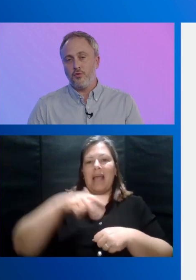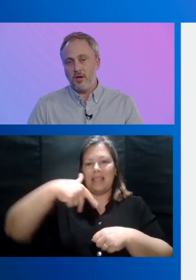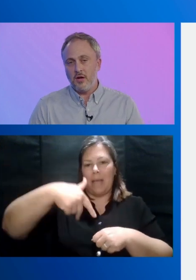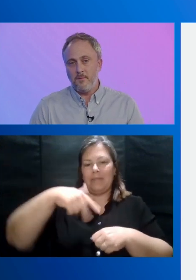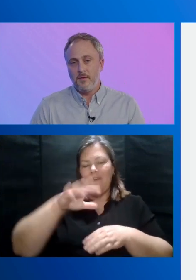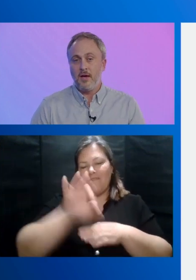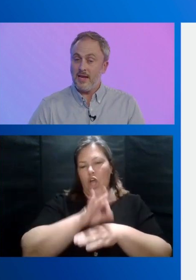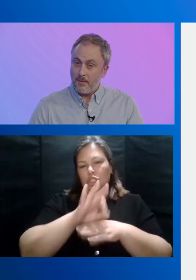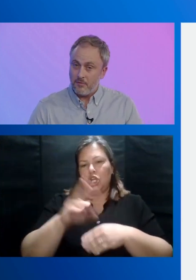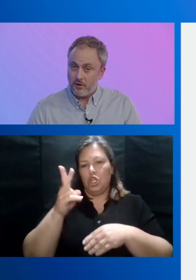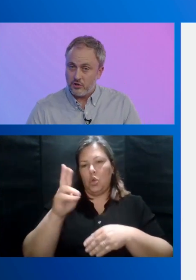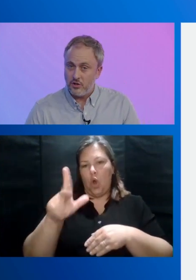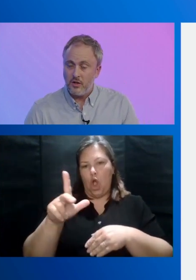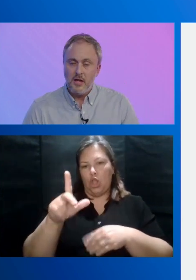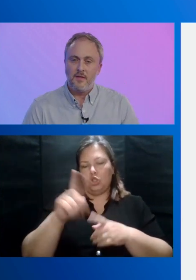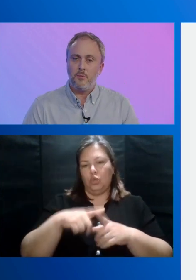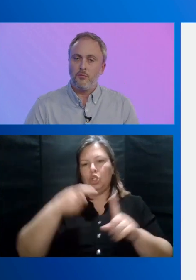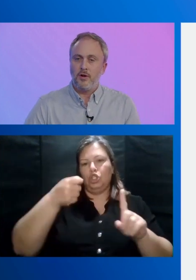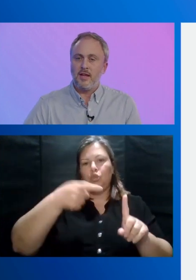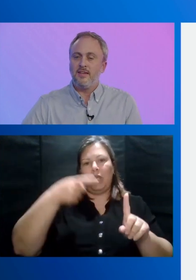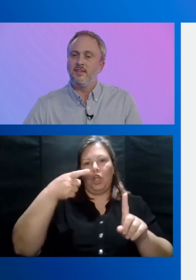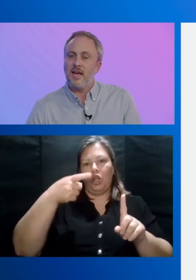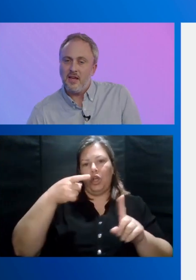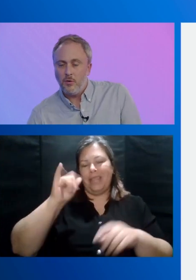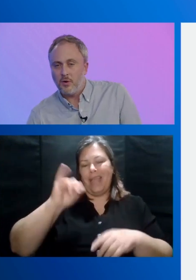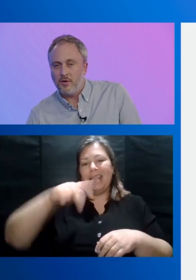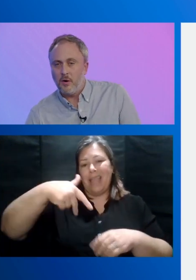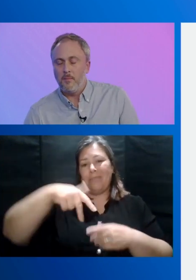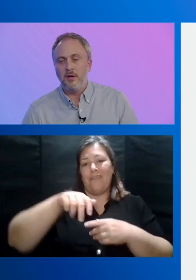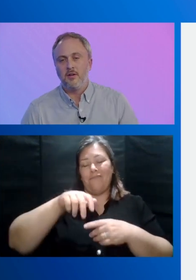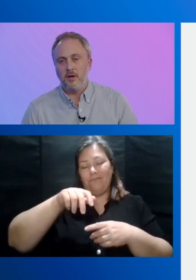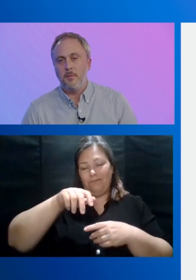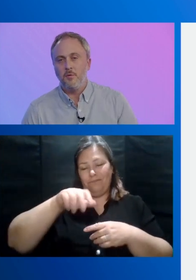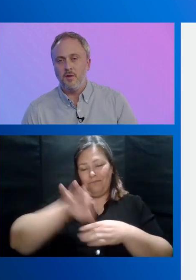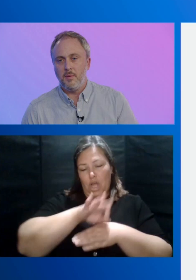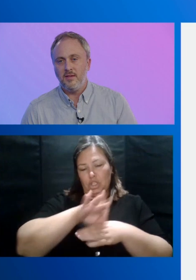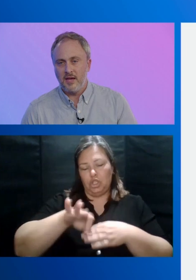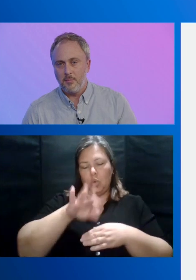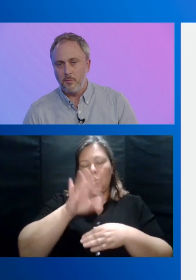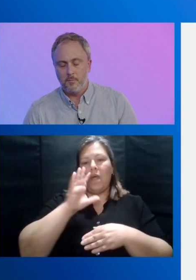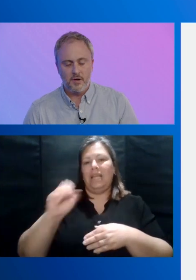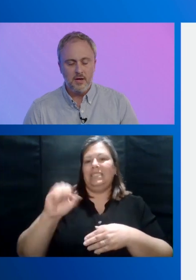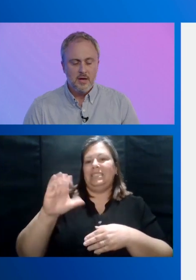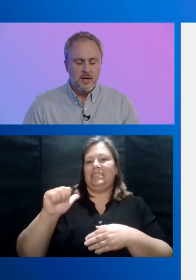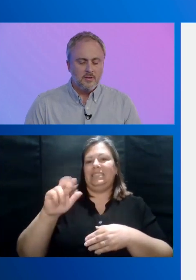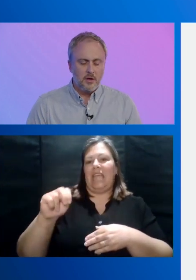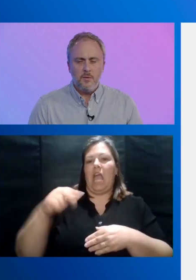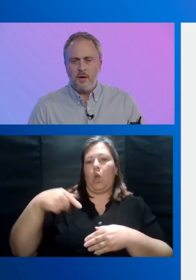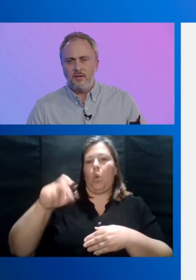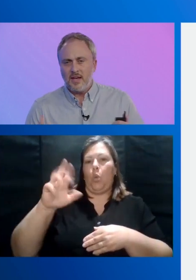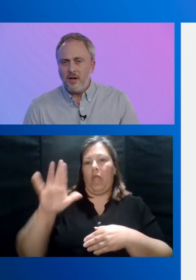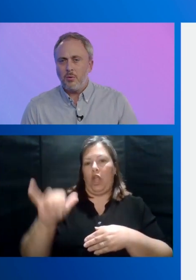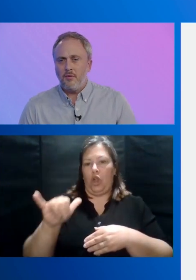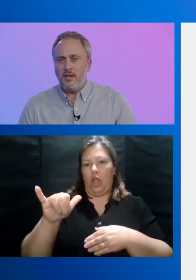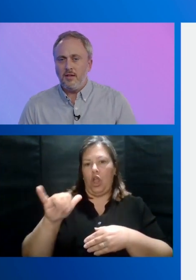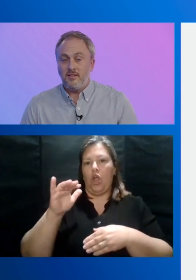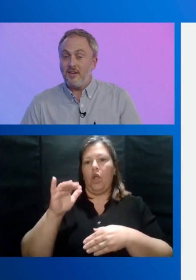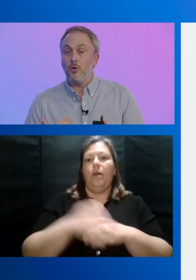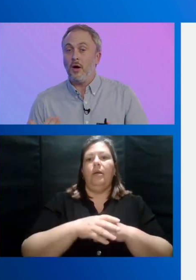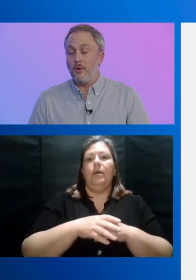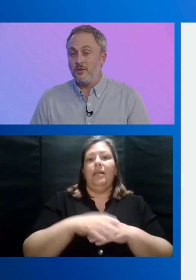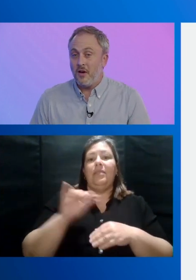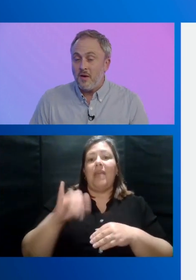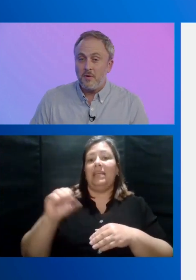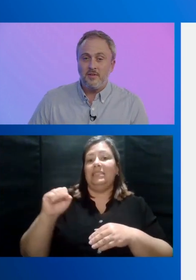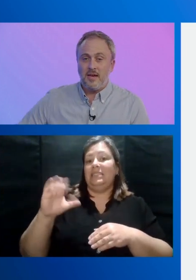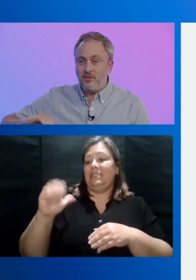to trigger a Lambda function that will run a scan query on my DynamoDB table, right? So a scan query, it takes